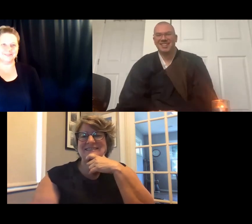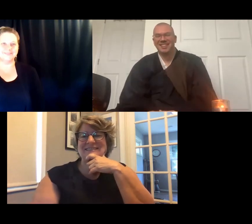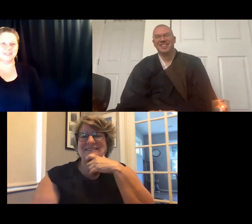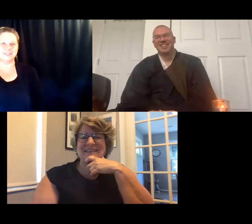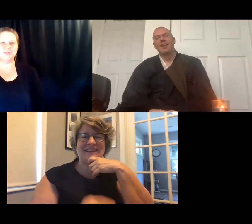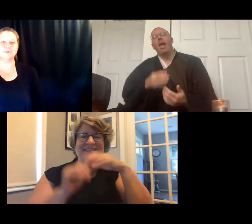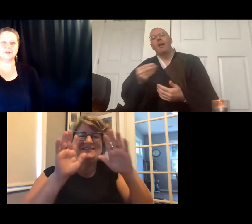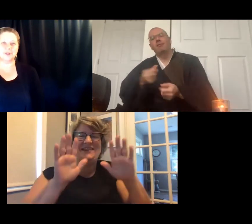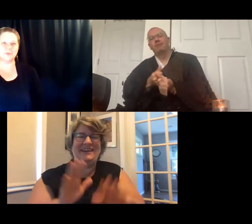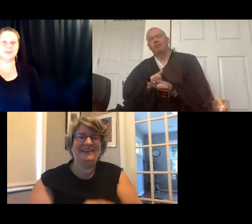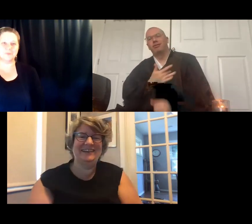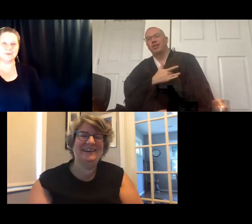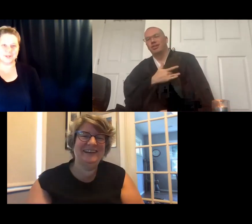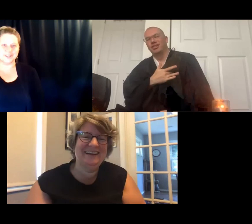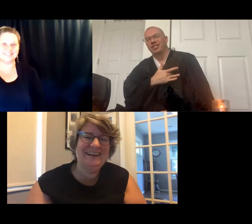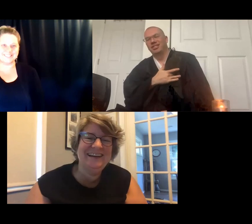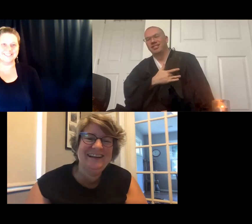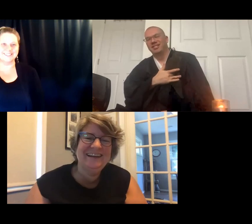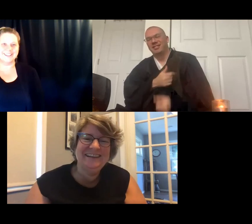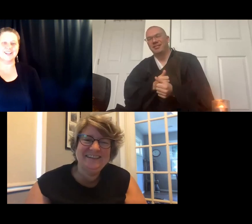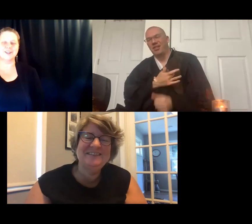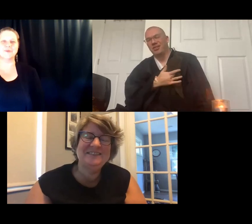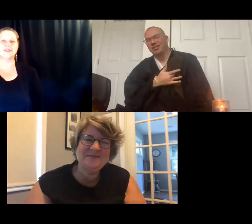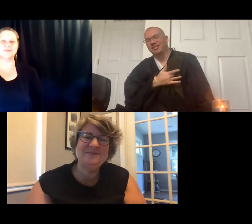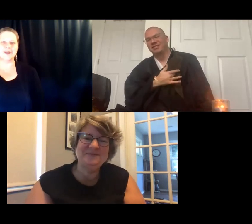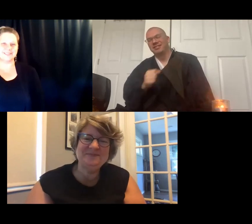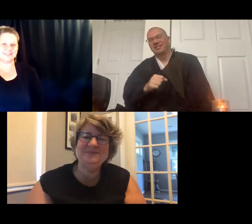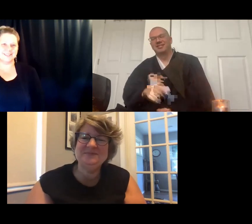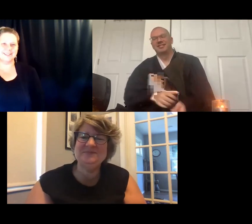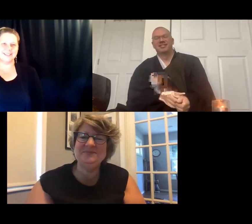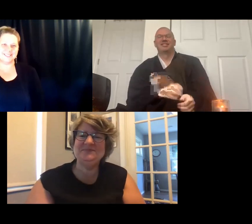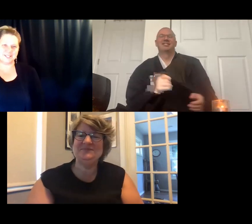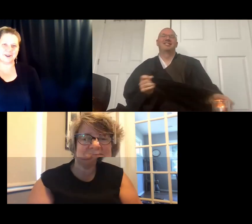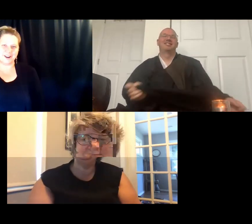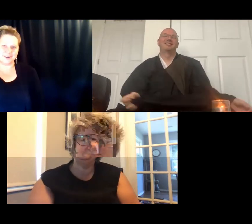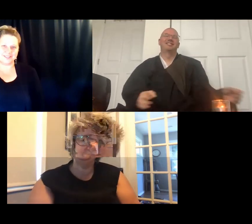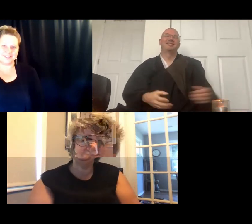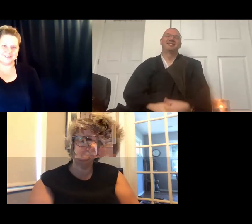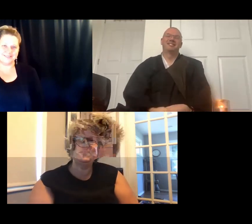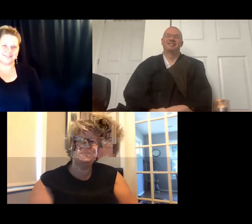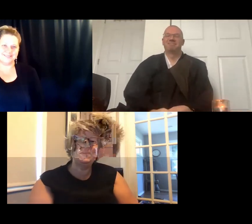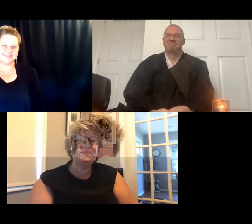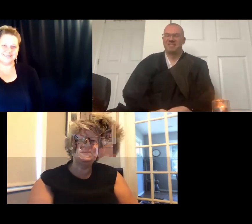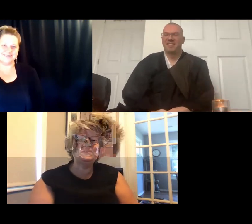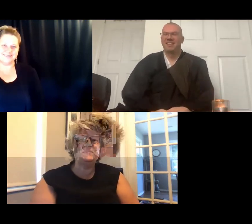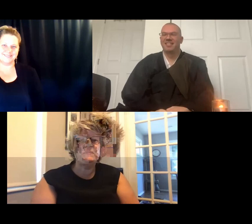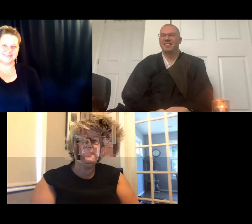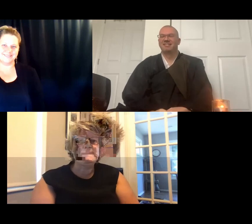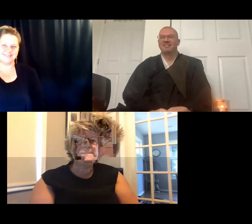way. You go with what works. Go with what is in your heart.